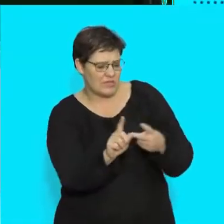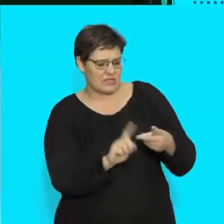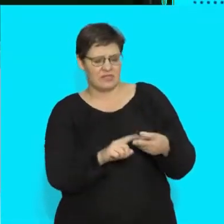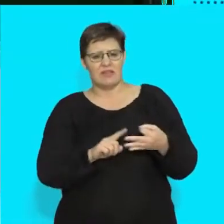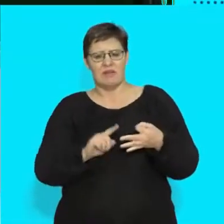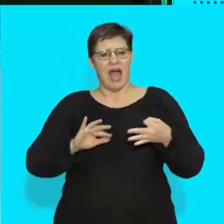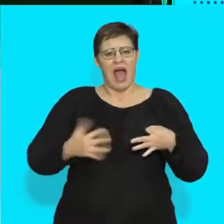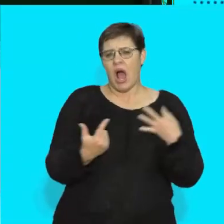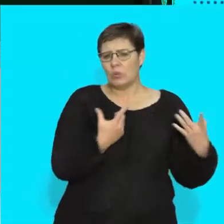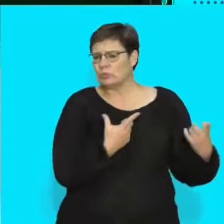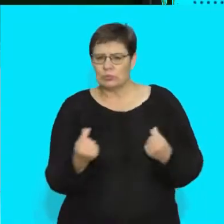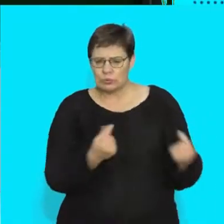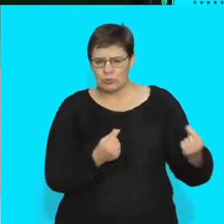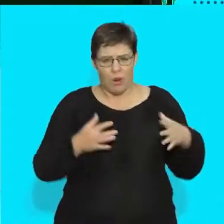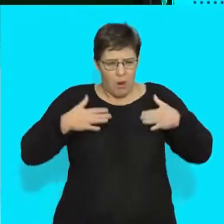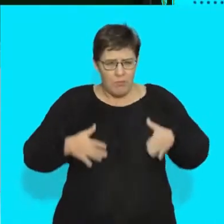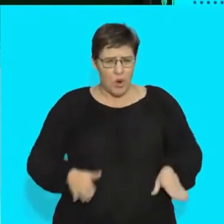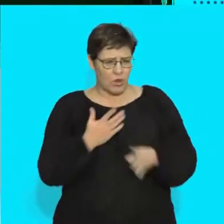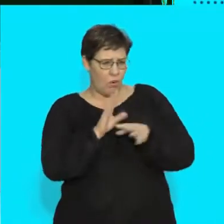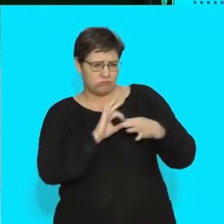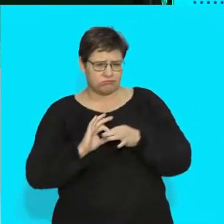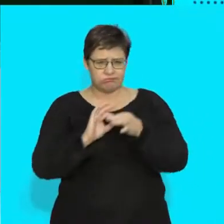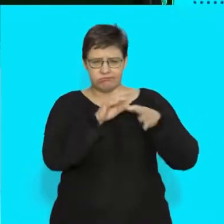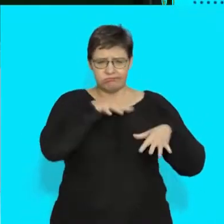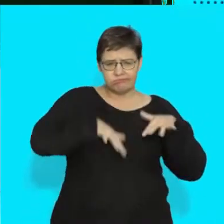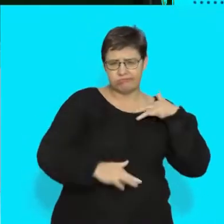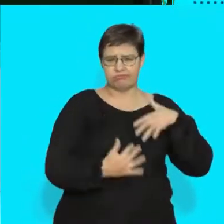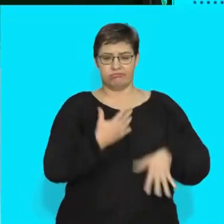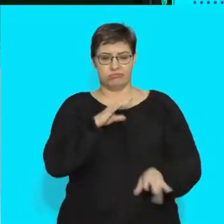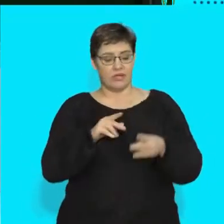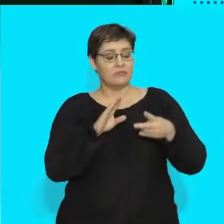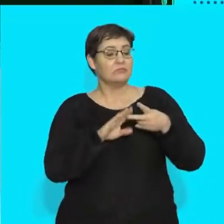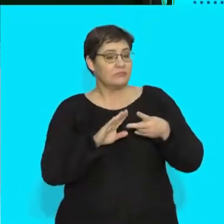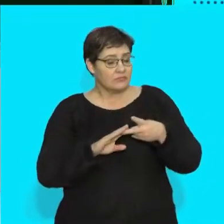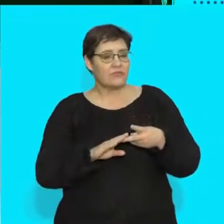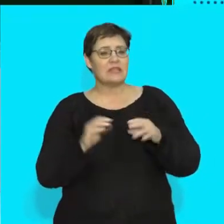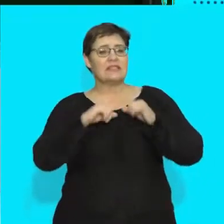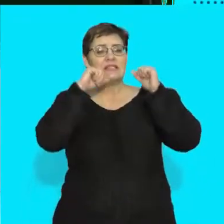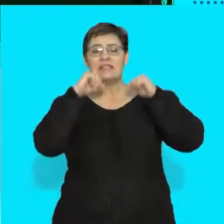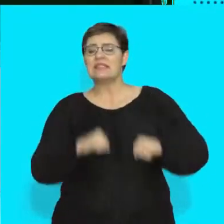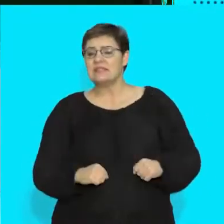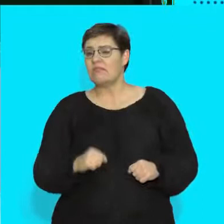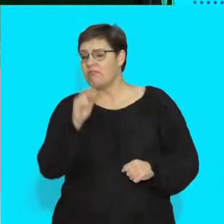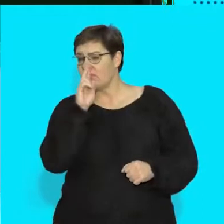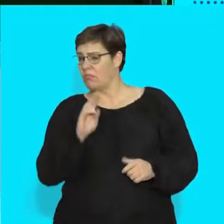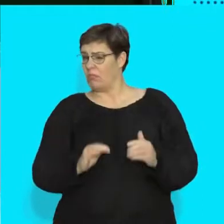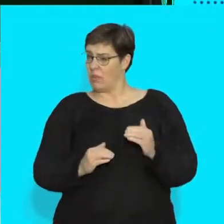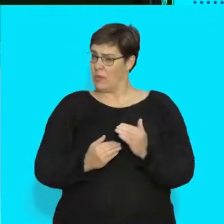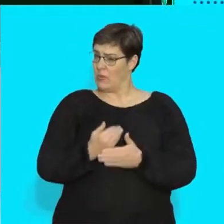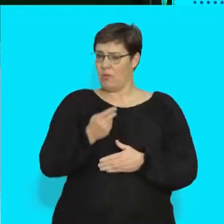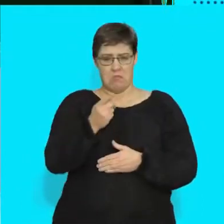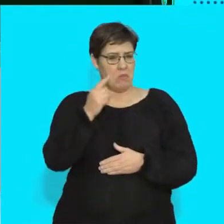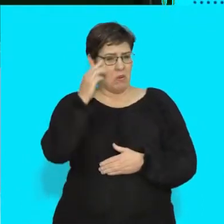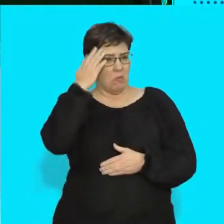they do, how they're going to pump throughout the body. And we're actually going to look at a new system as well today that I think you might not be